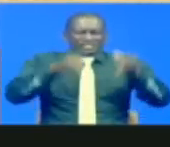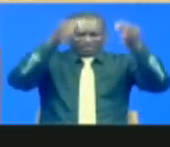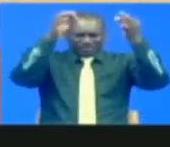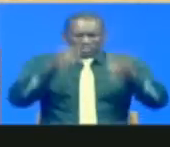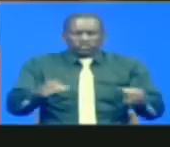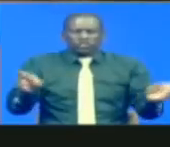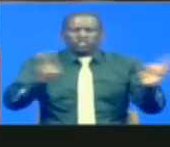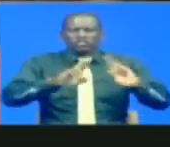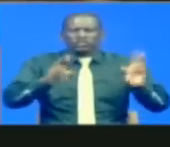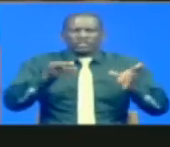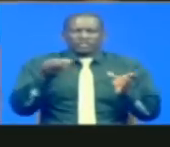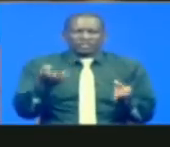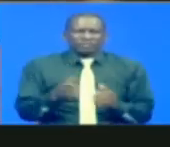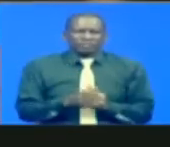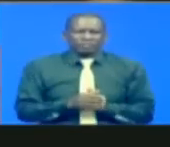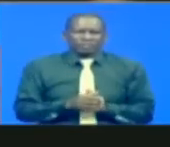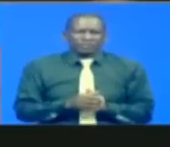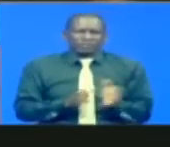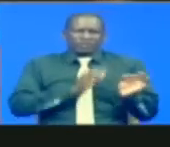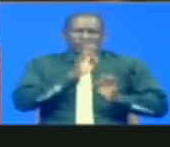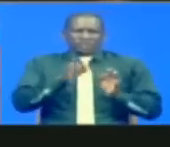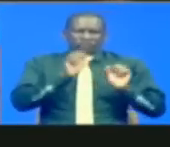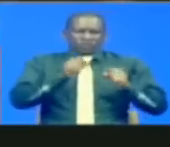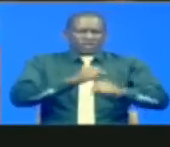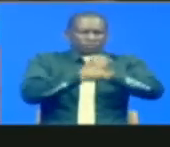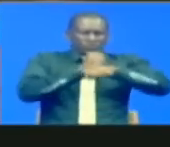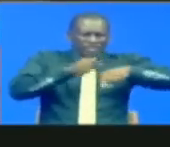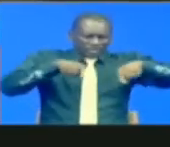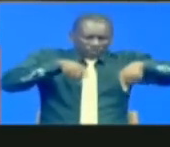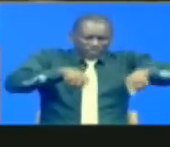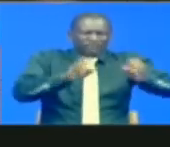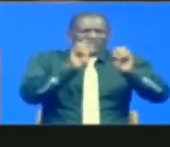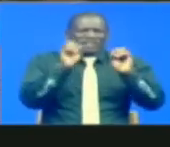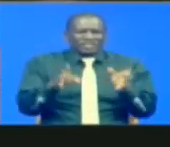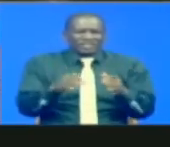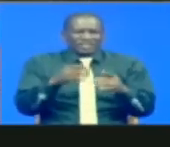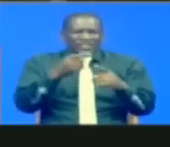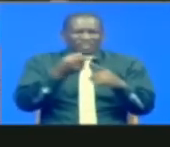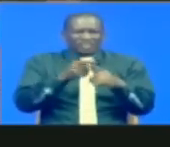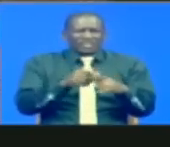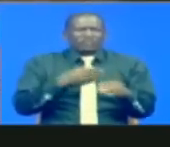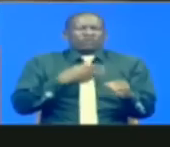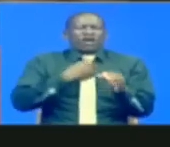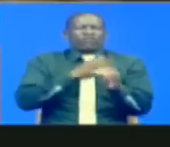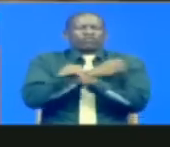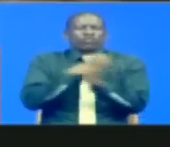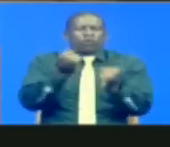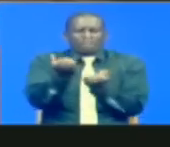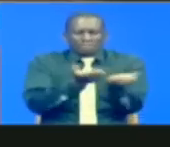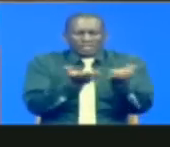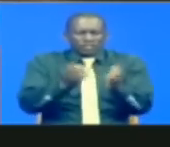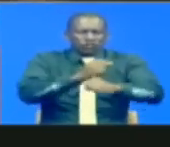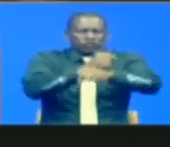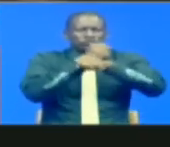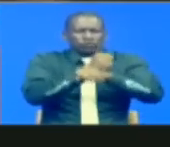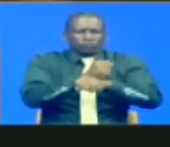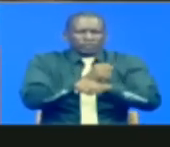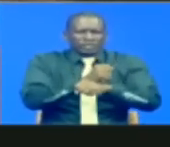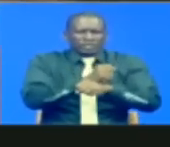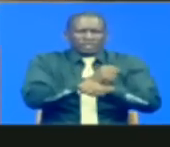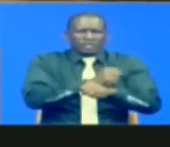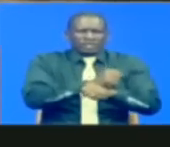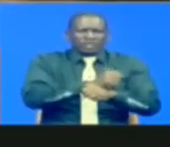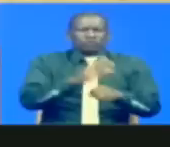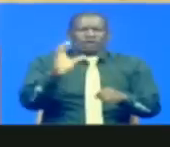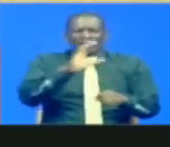the horizon. If you cannot protect yourself, then you are you have no business of protecting you, like